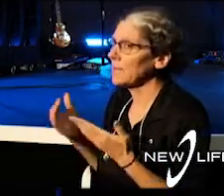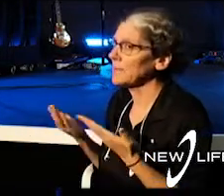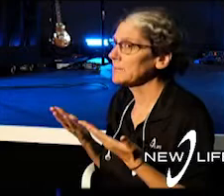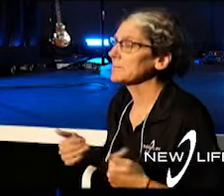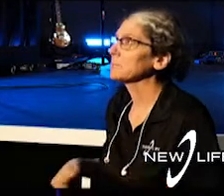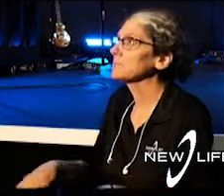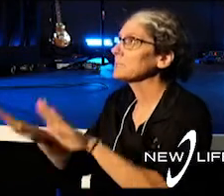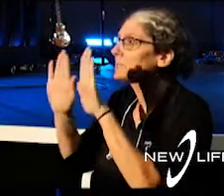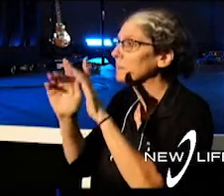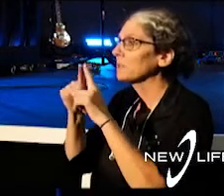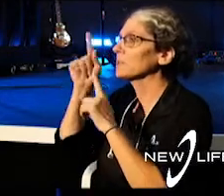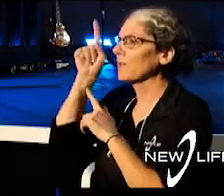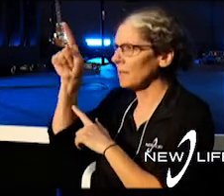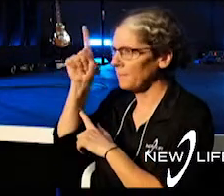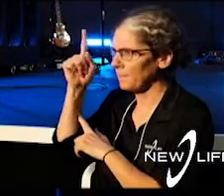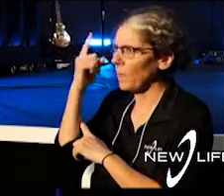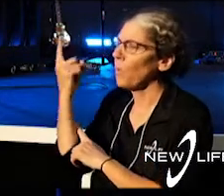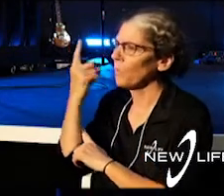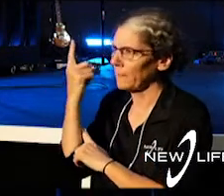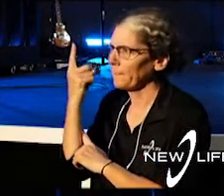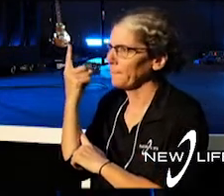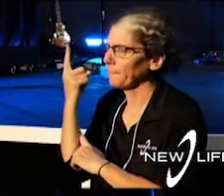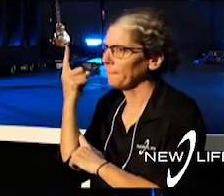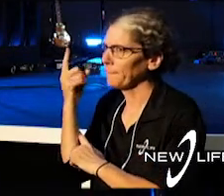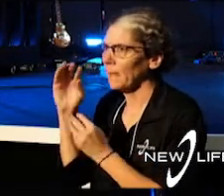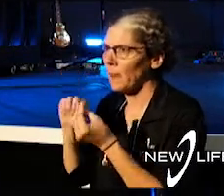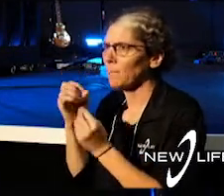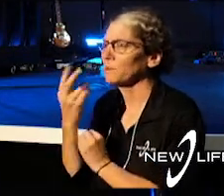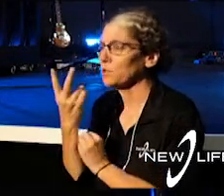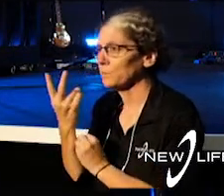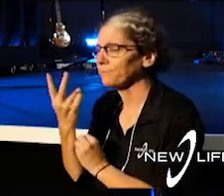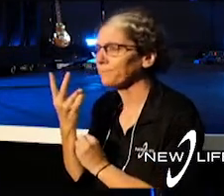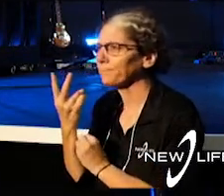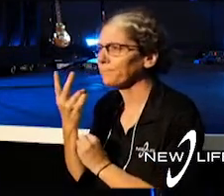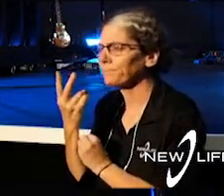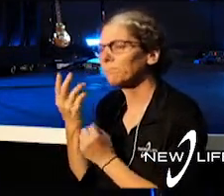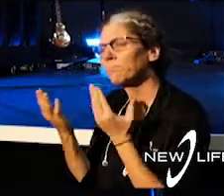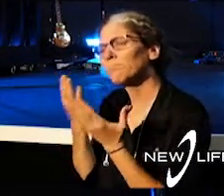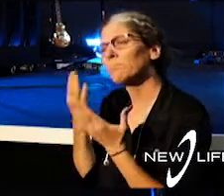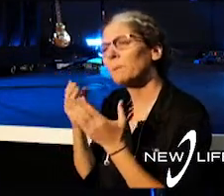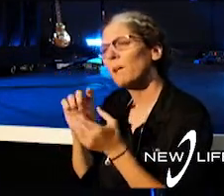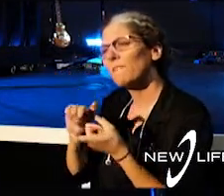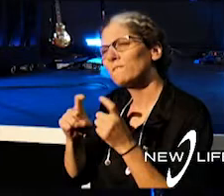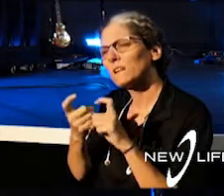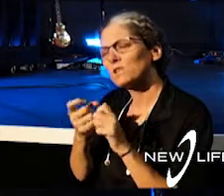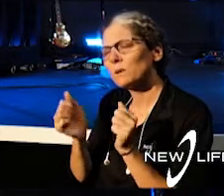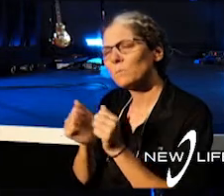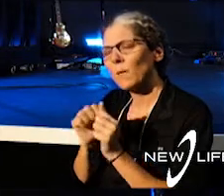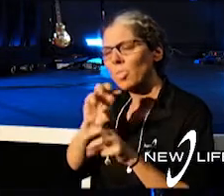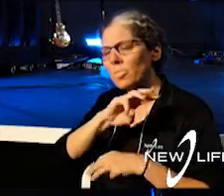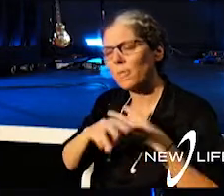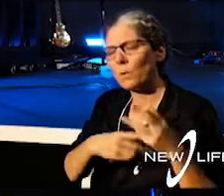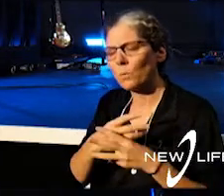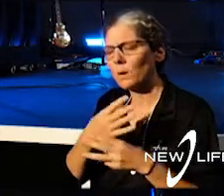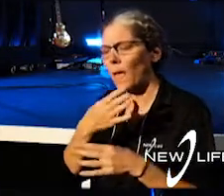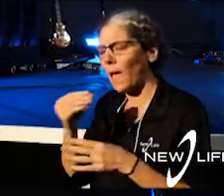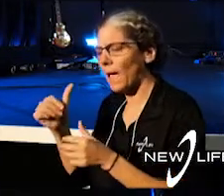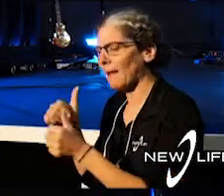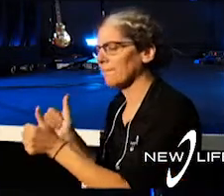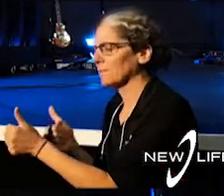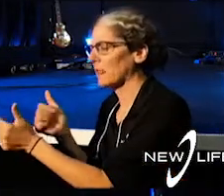Him and His will. Number two, are you trying to have a friendship with the world and follow